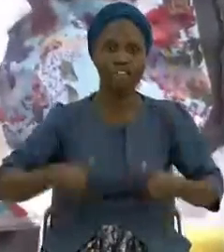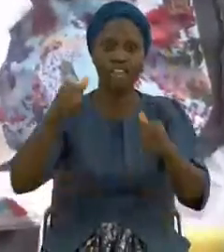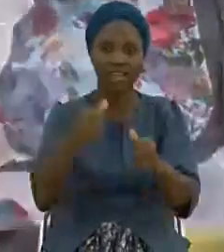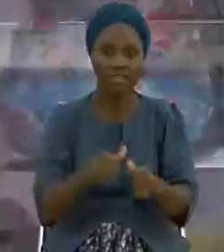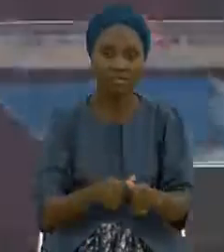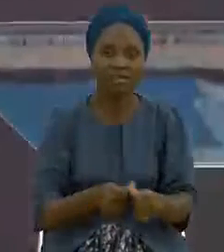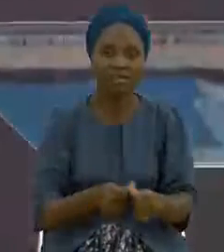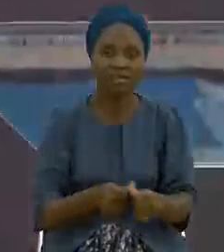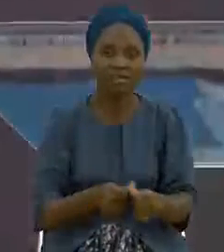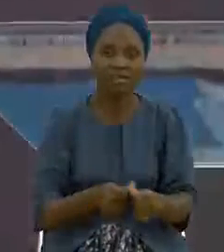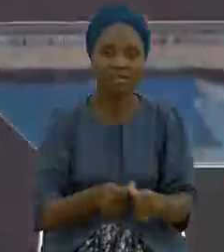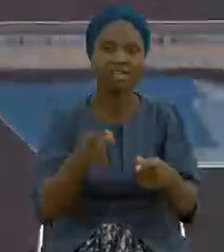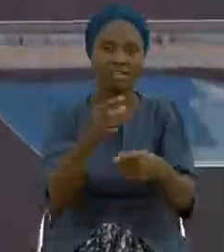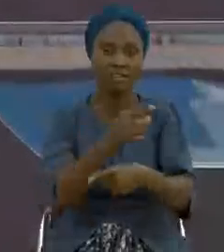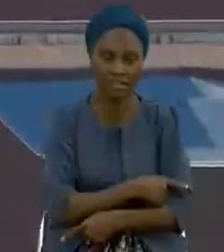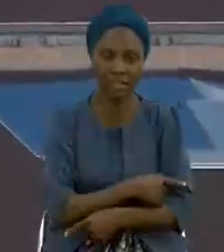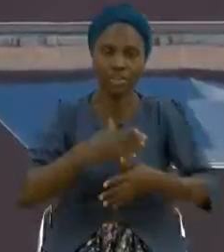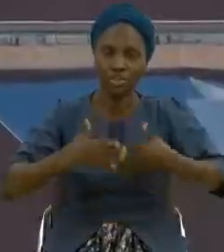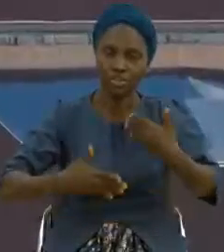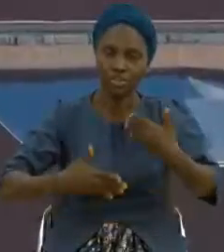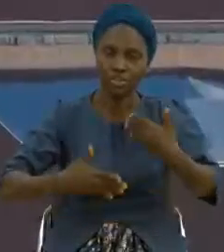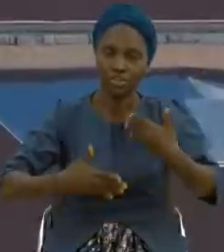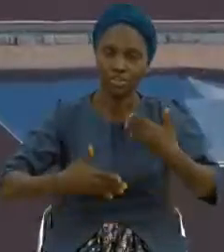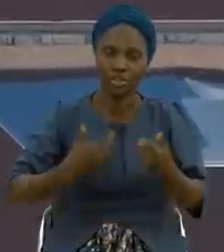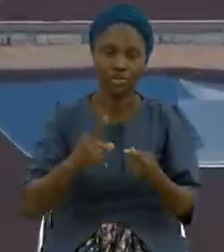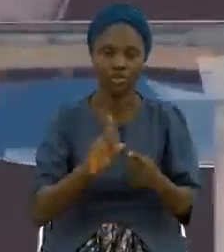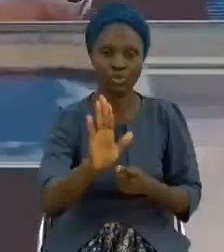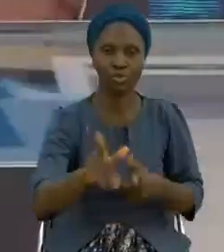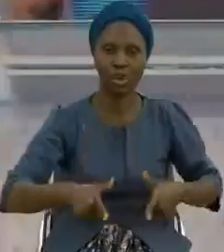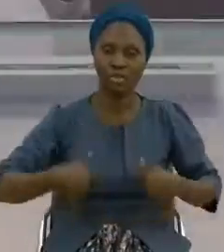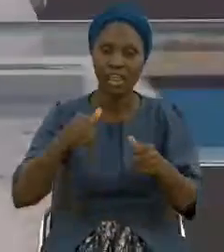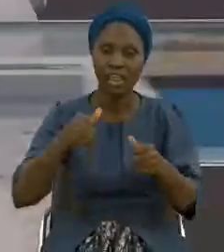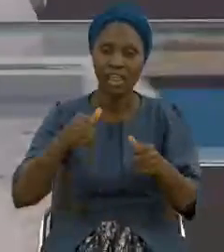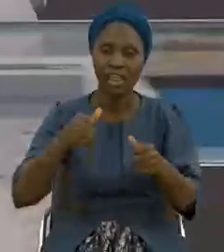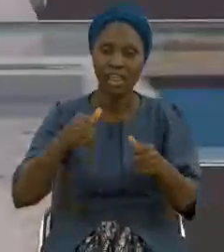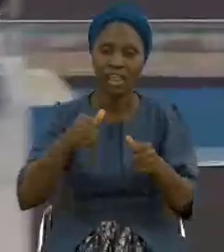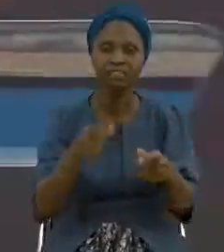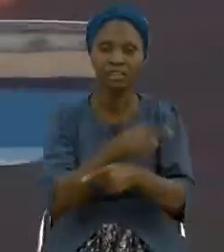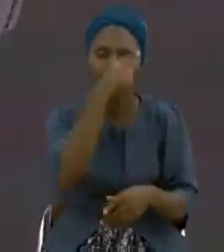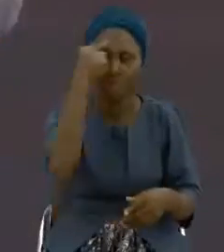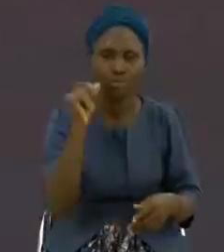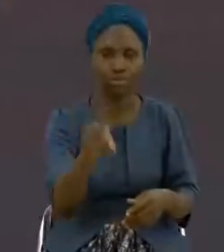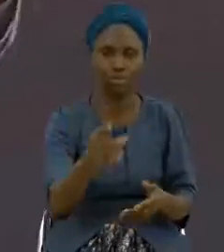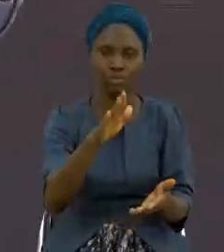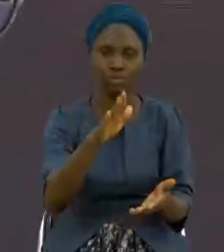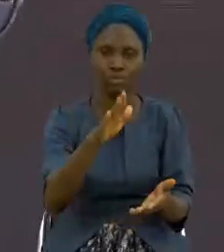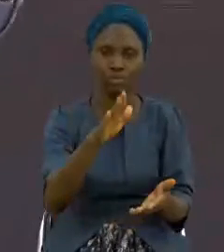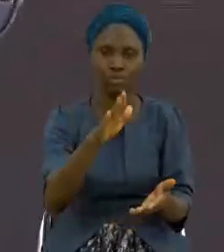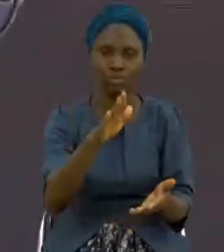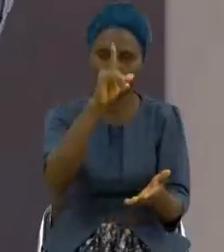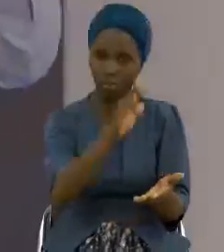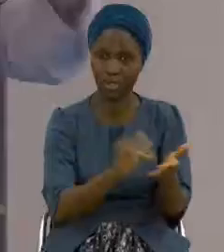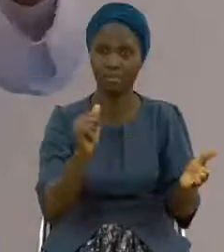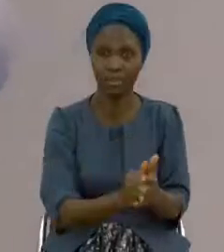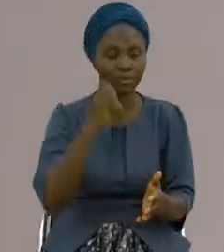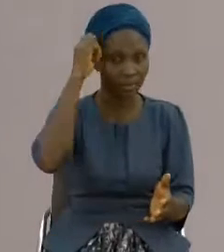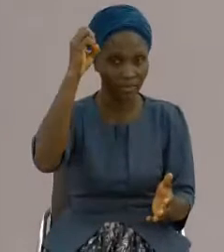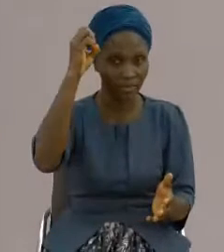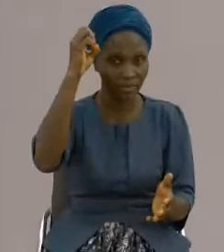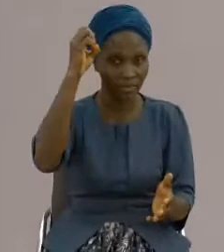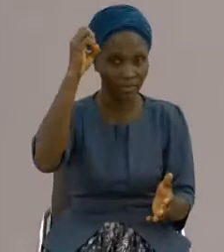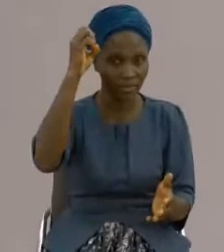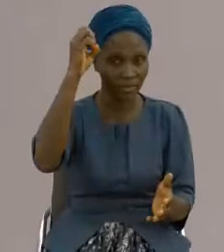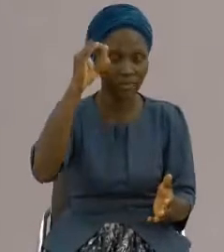day. Because you believe that he is, and he is a